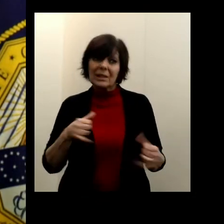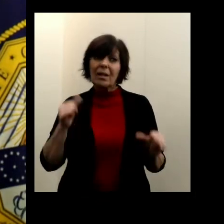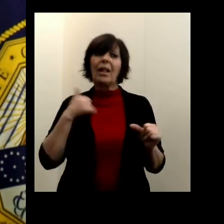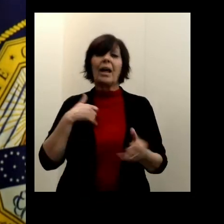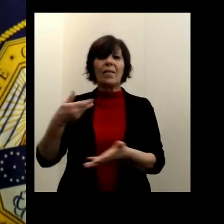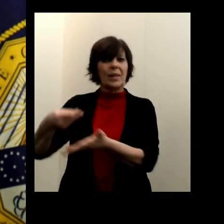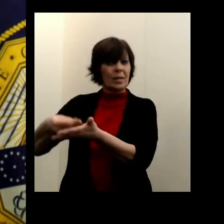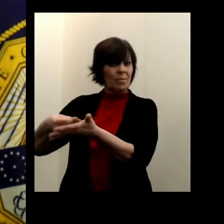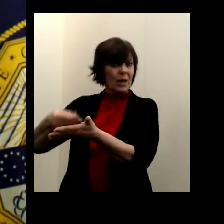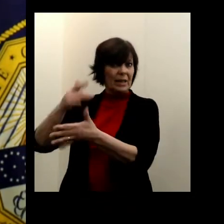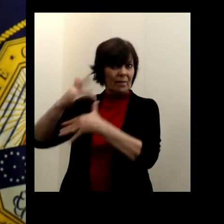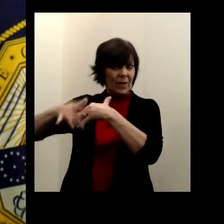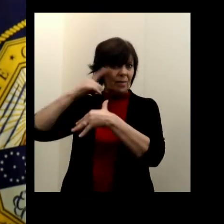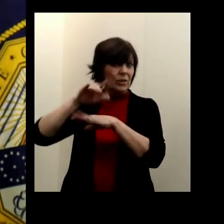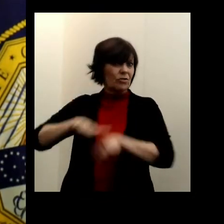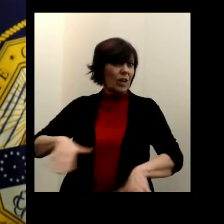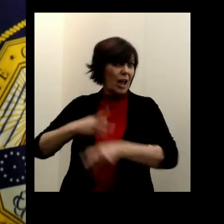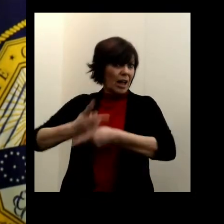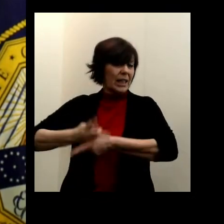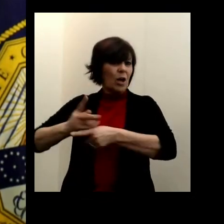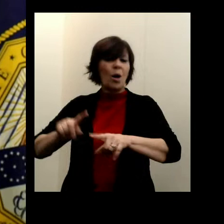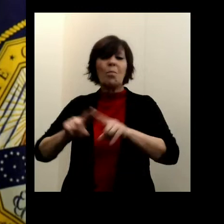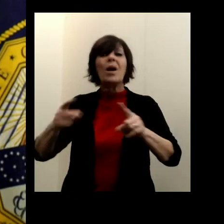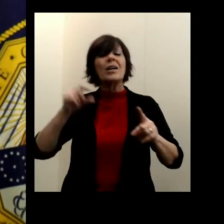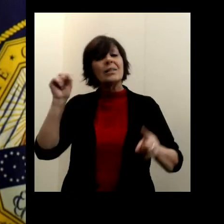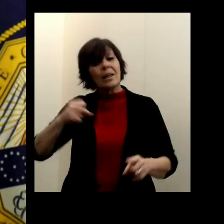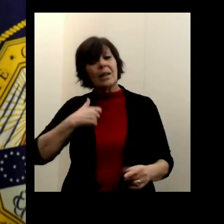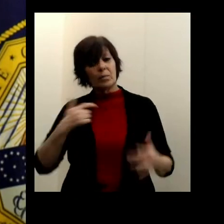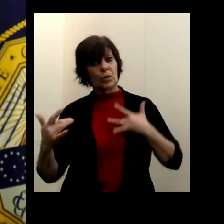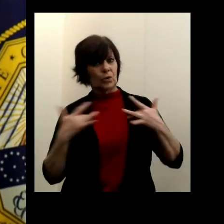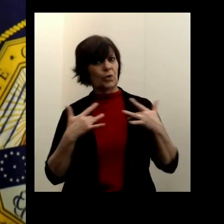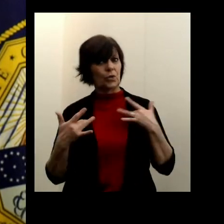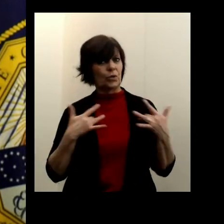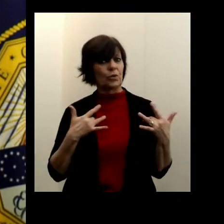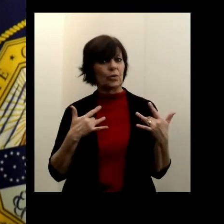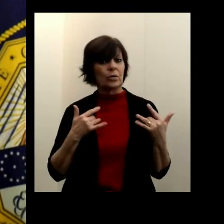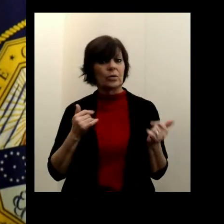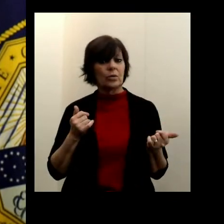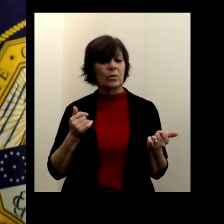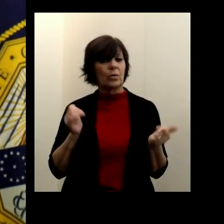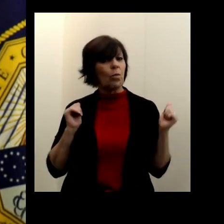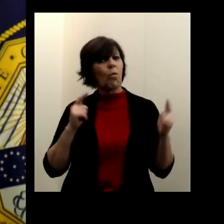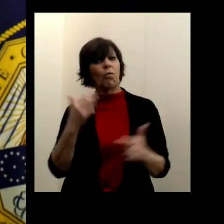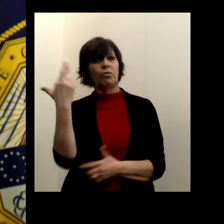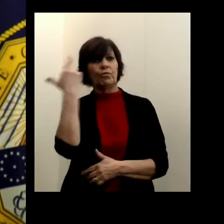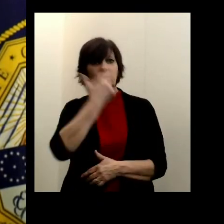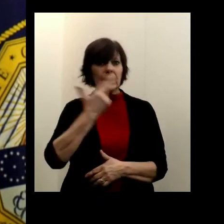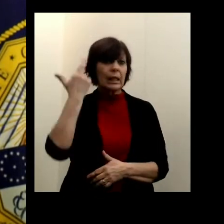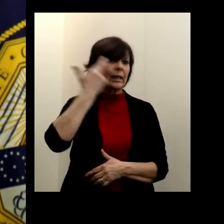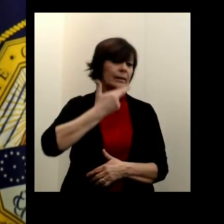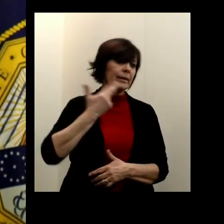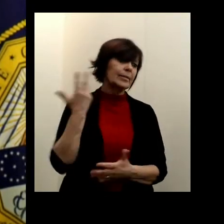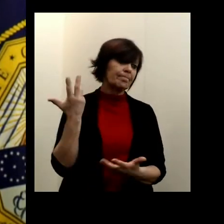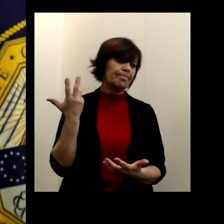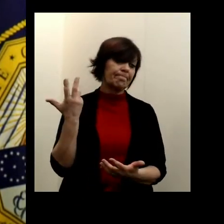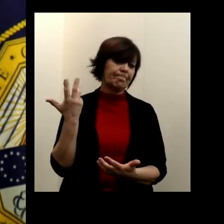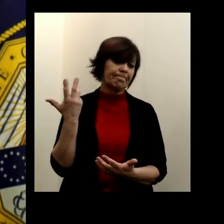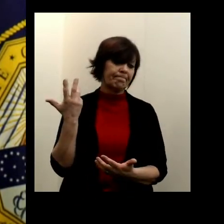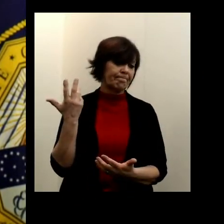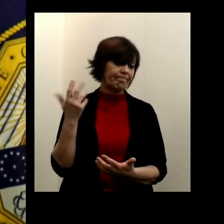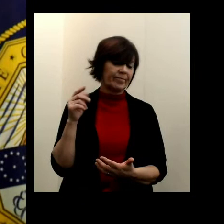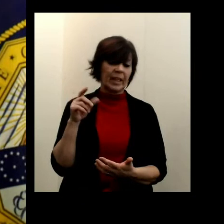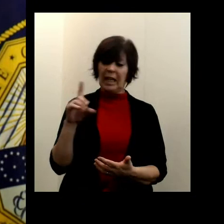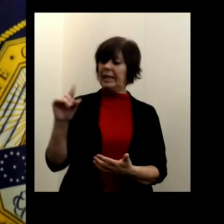child care assistance available. But I am concerned. I think we all realize that the